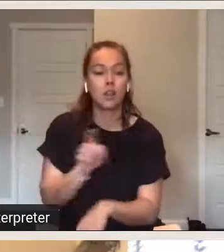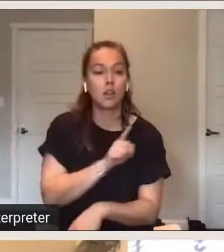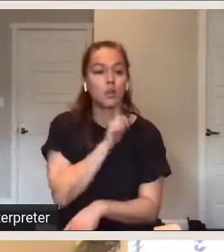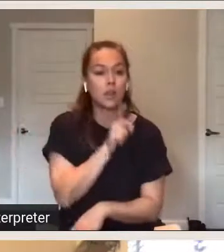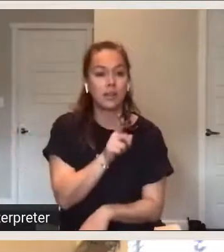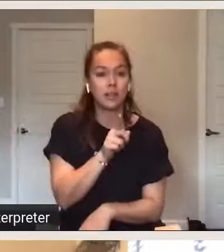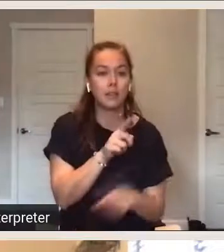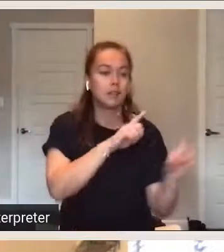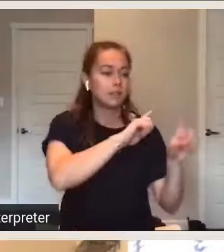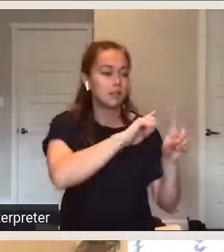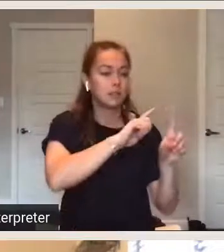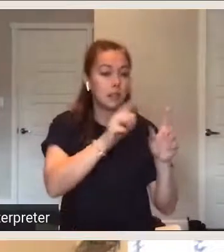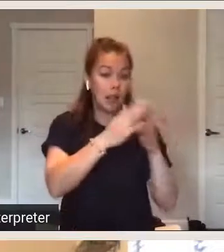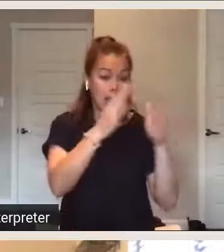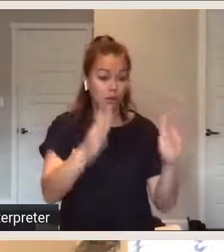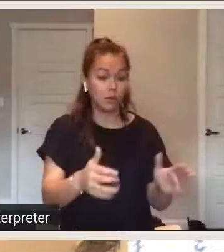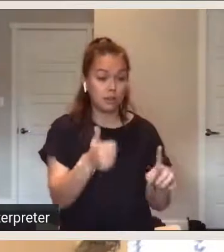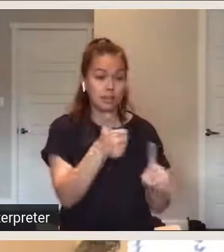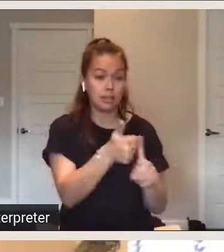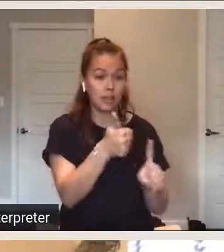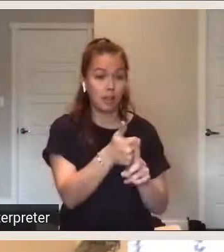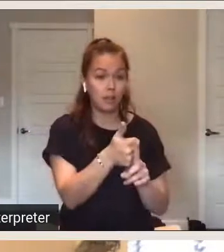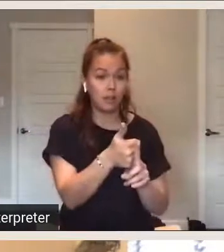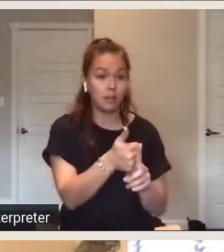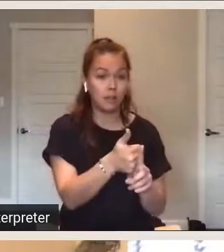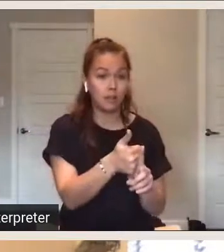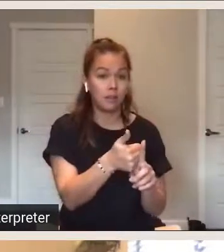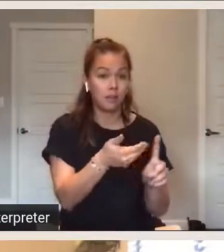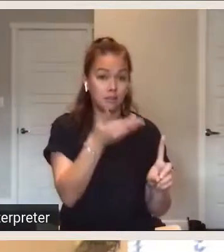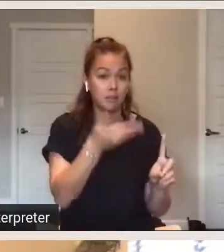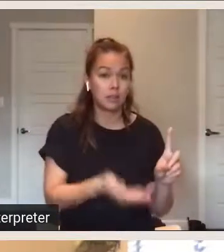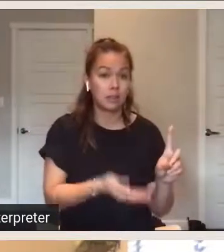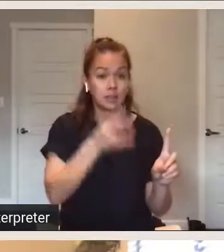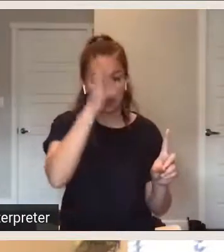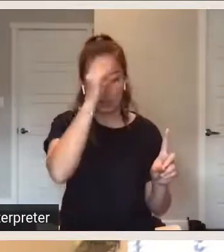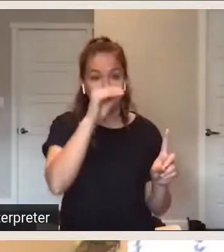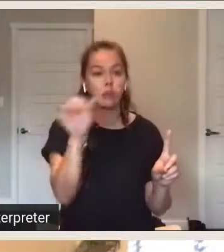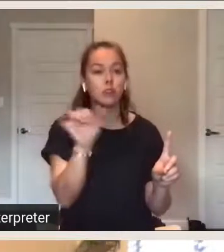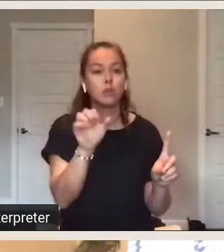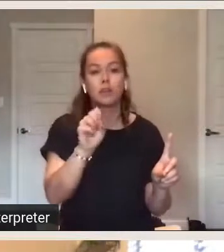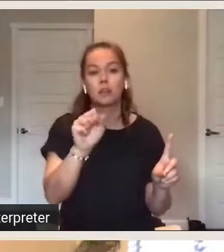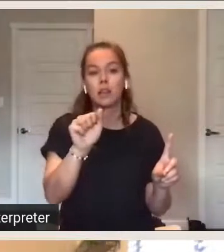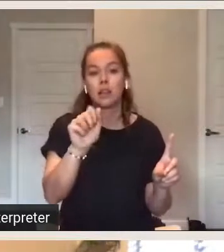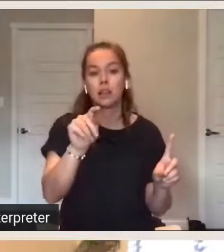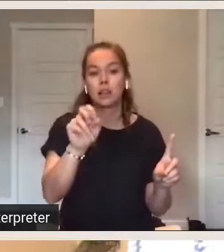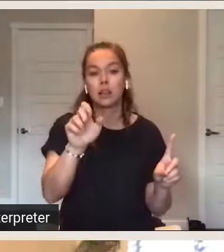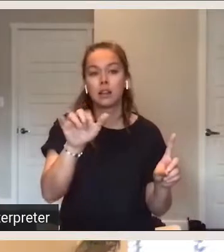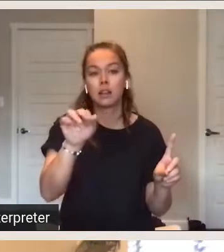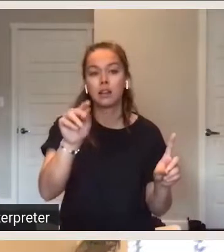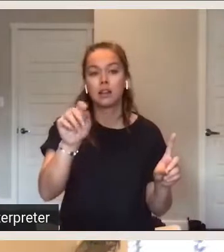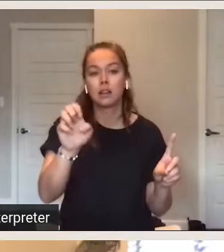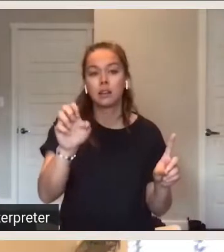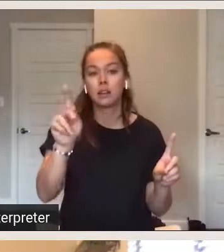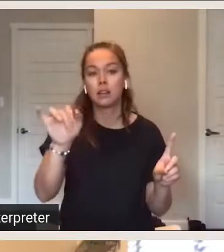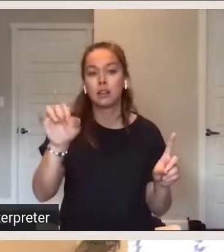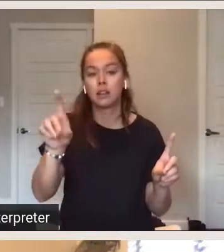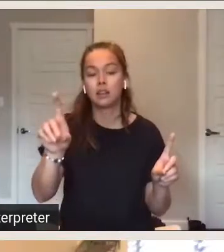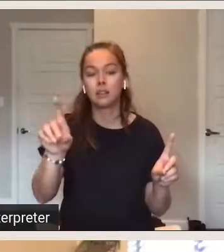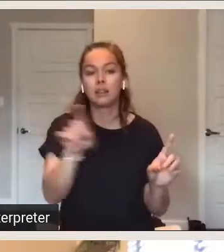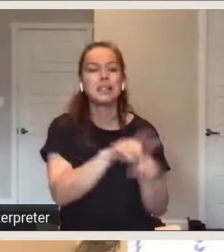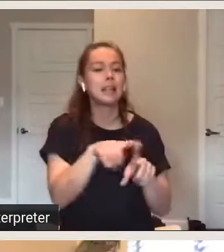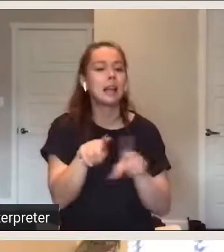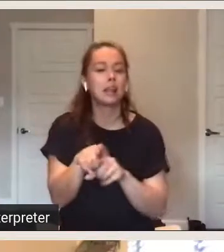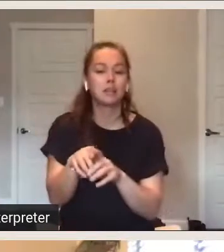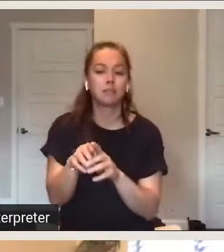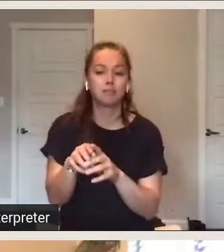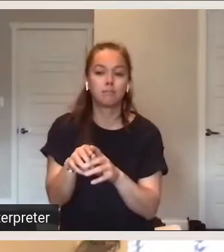and let us borrow the house, he himself is a satellite kid, which is kind of the comment that I'm making in the film. And yeah,